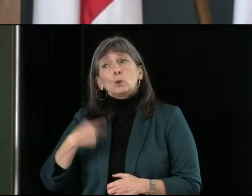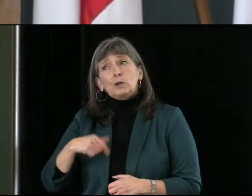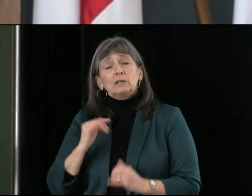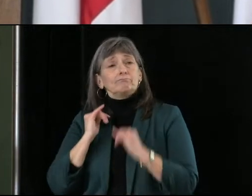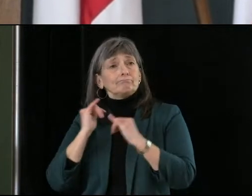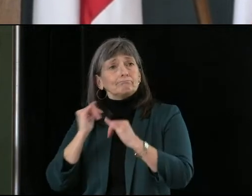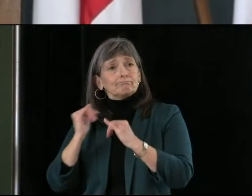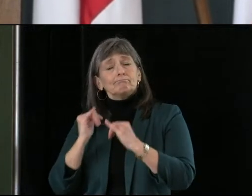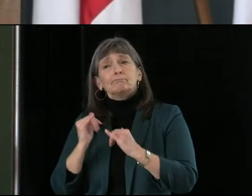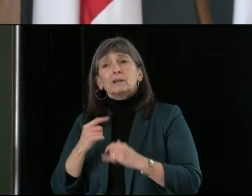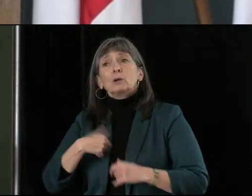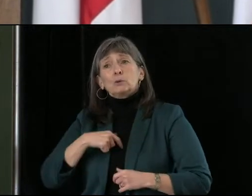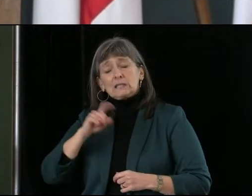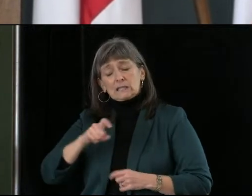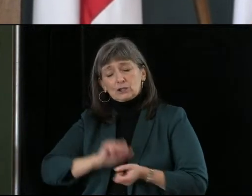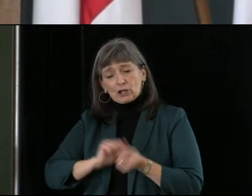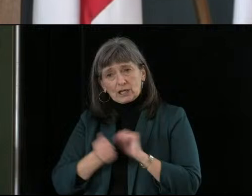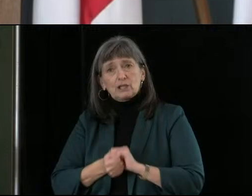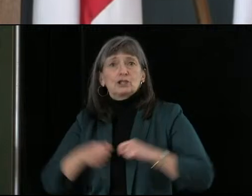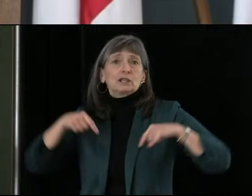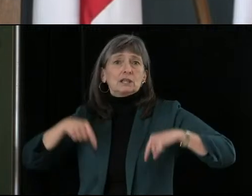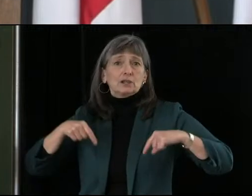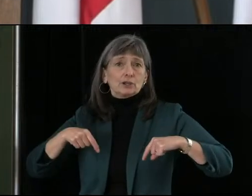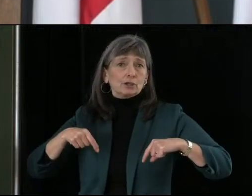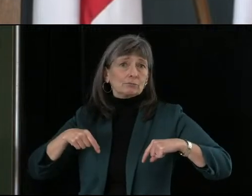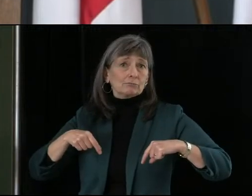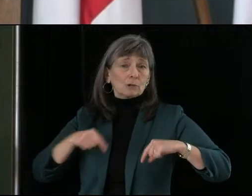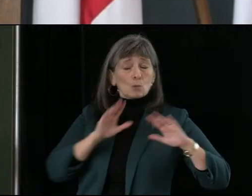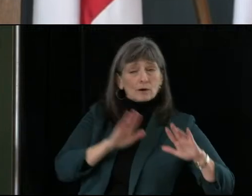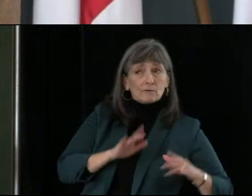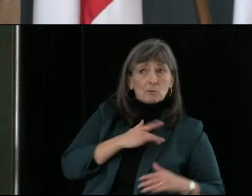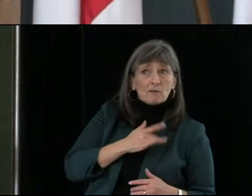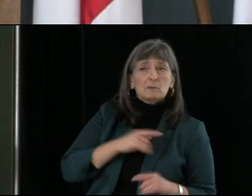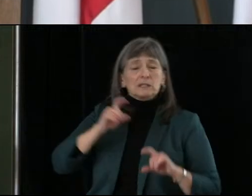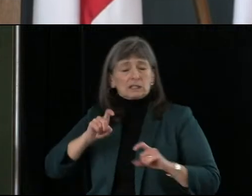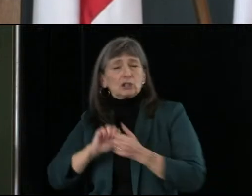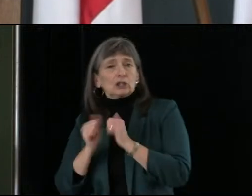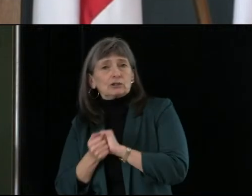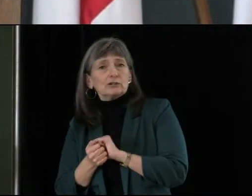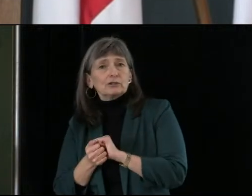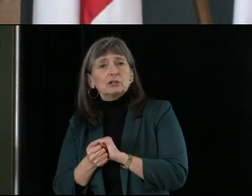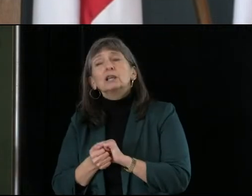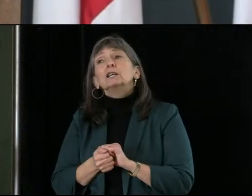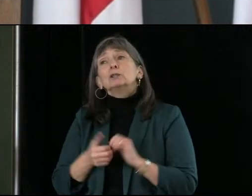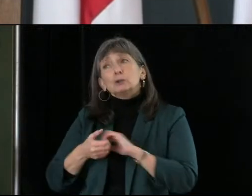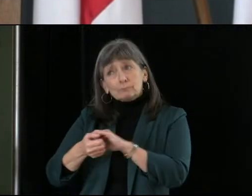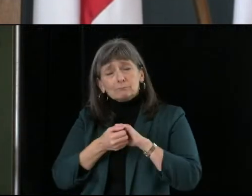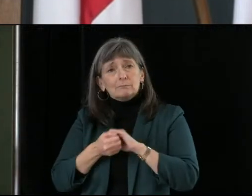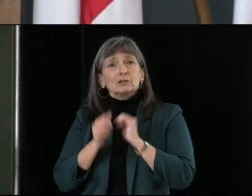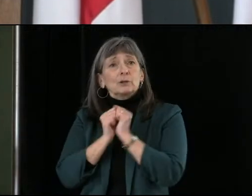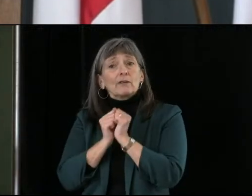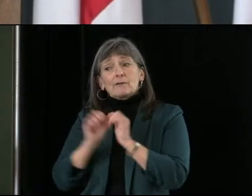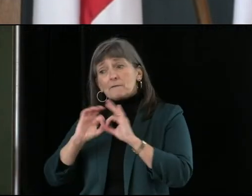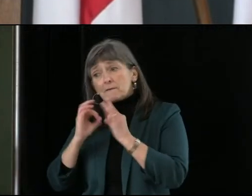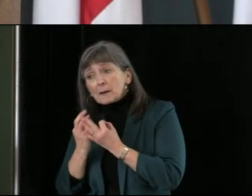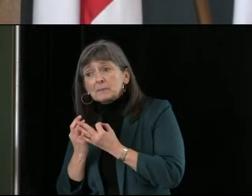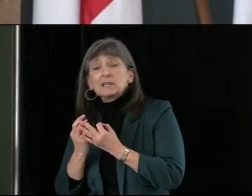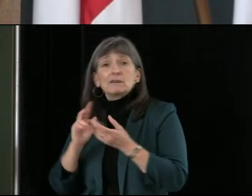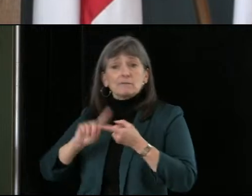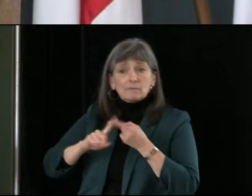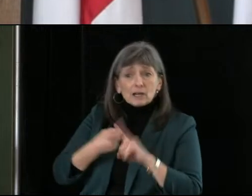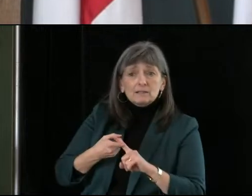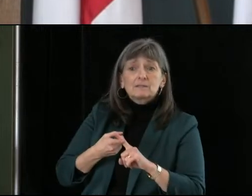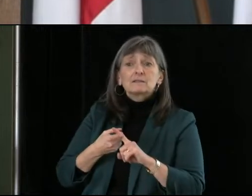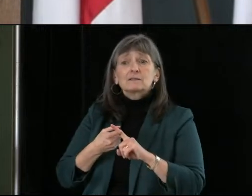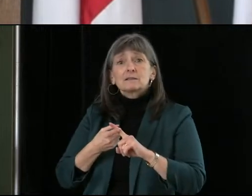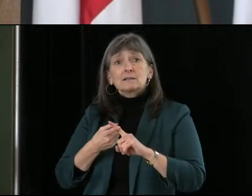conviction that change is needed here in our great province. Together, we need to ensure that our family members, our